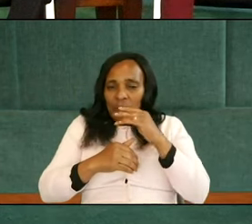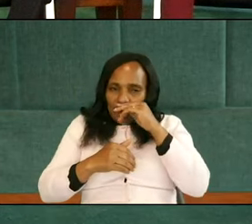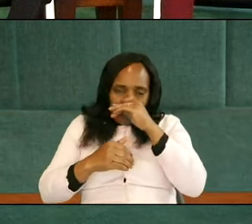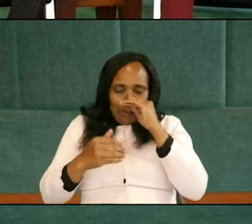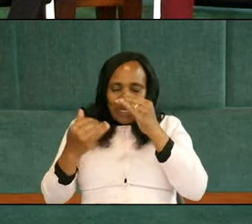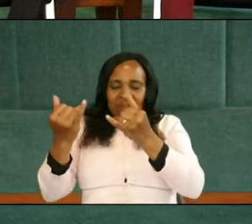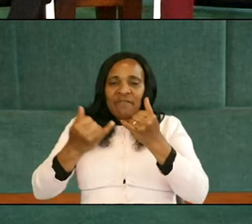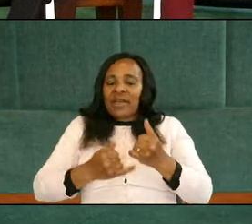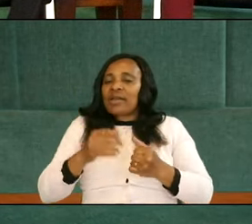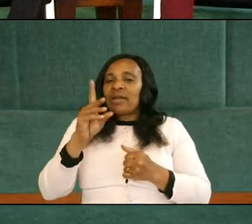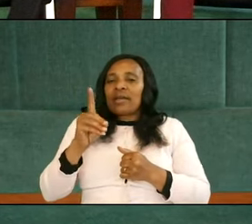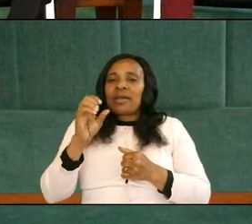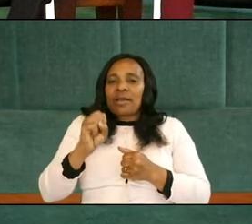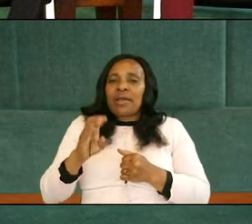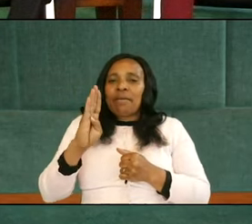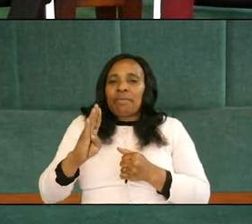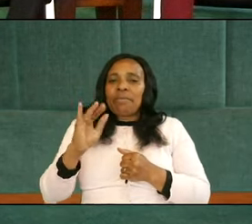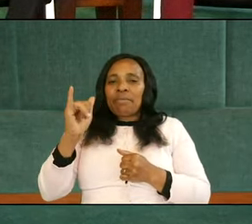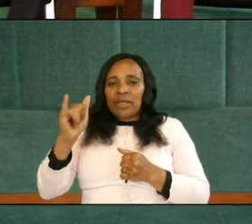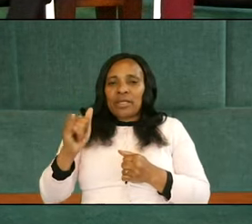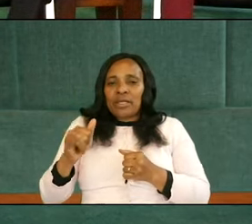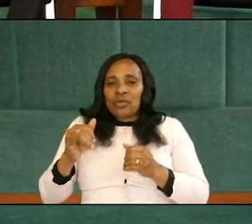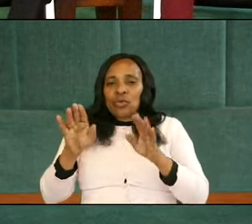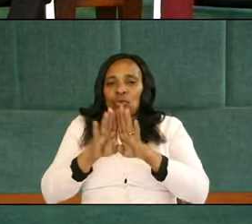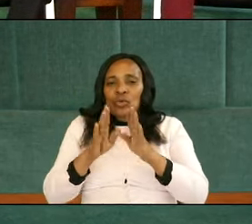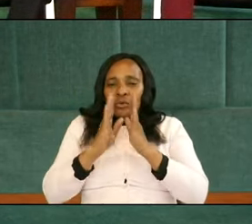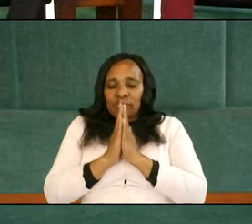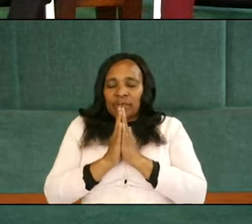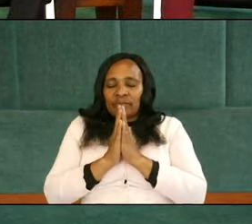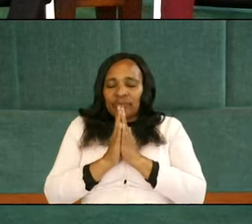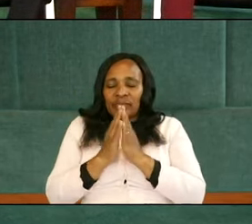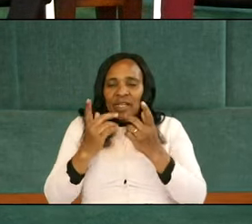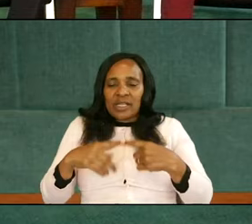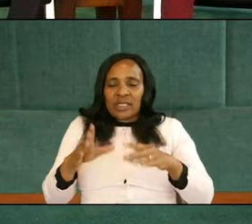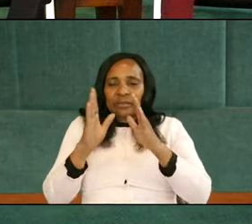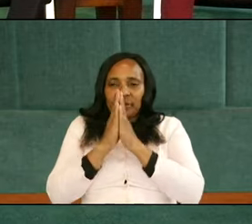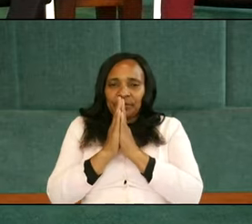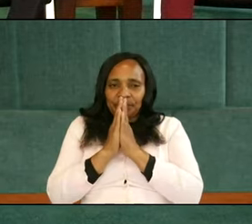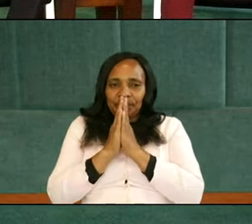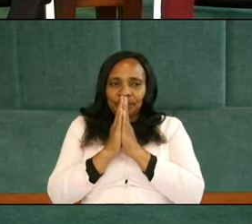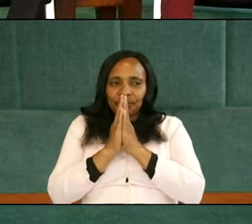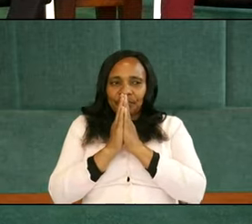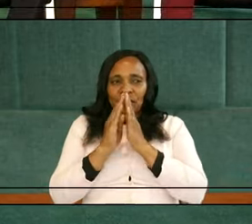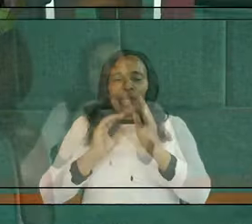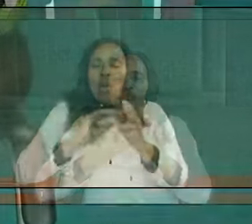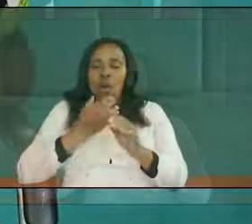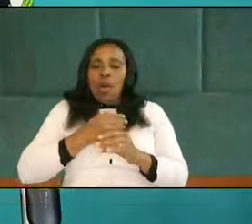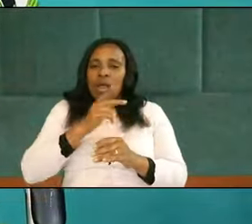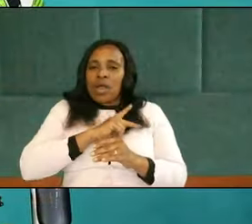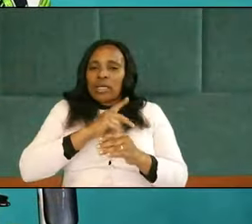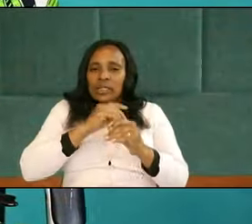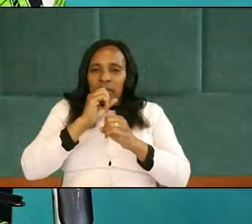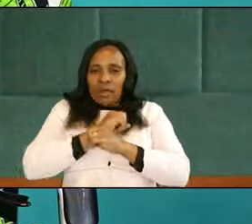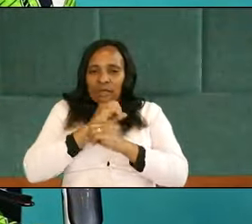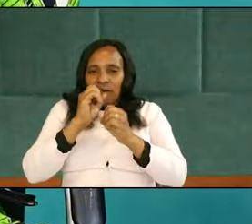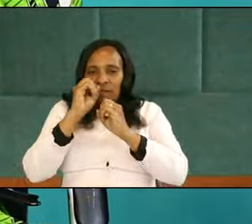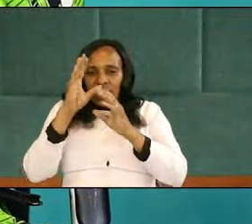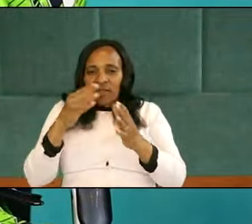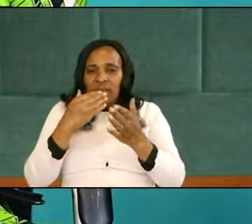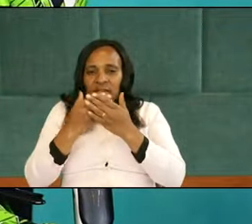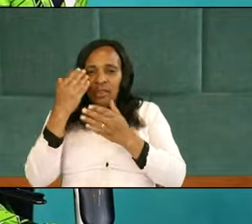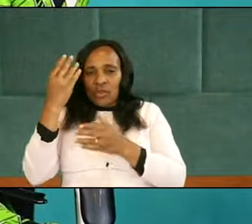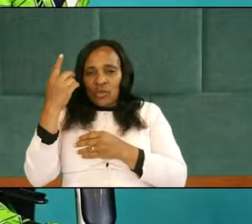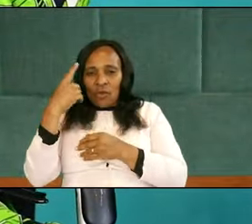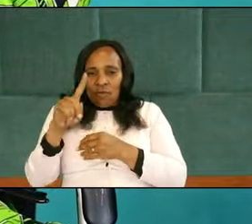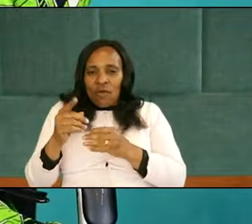invite Debbie to close for us with prayer. Let's bow our heads for a word of prayer. Our kind and Heavenly Father, thank you